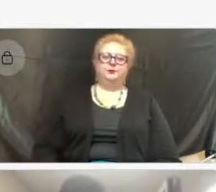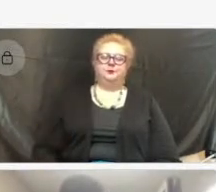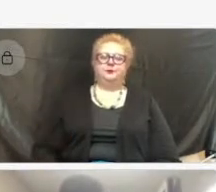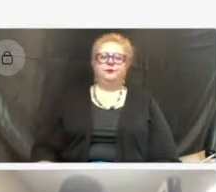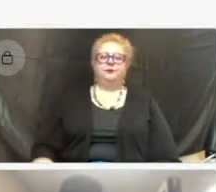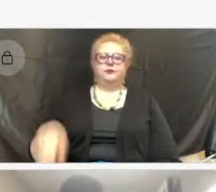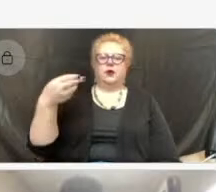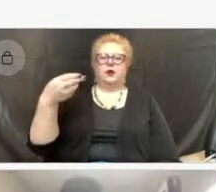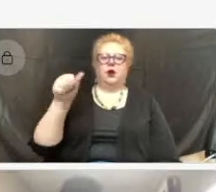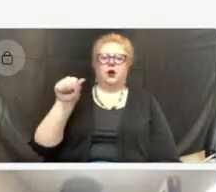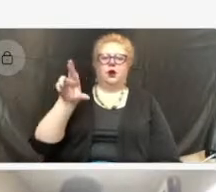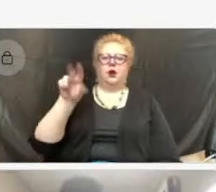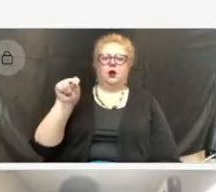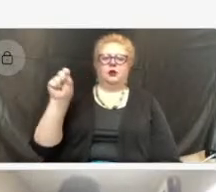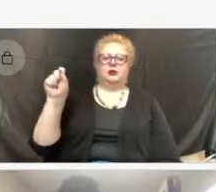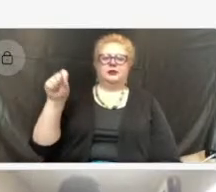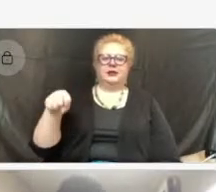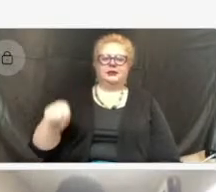Hart? Yes.